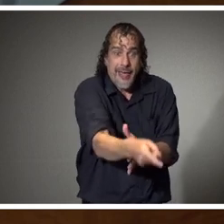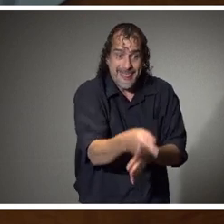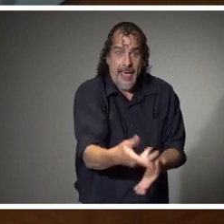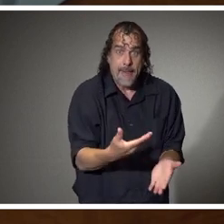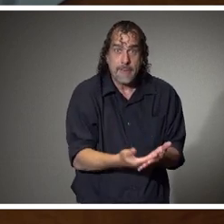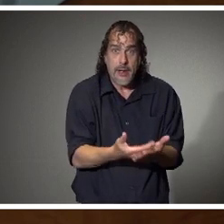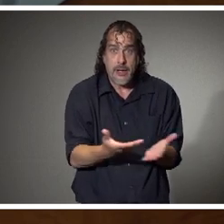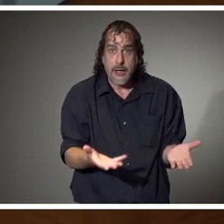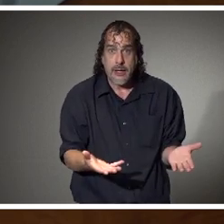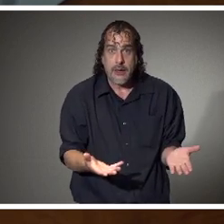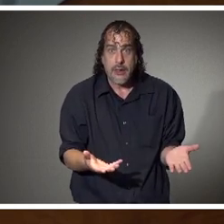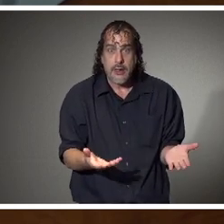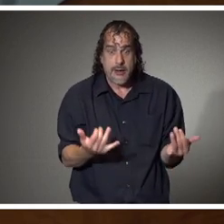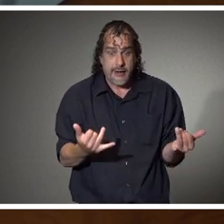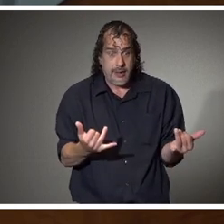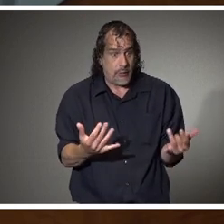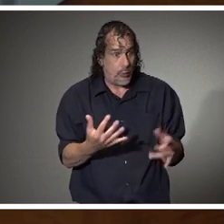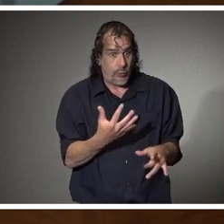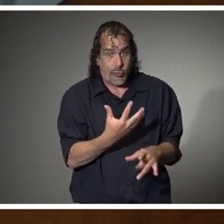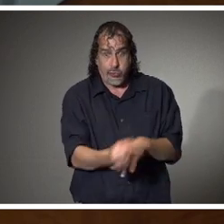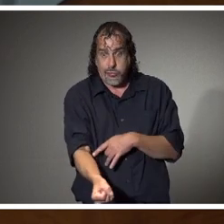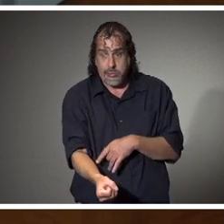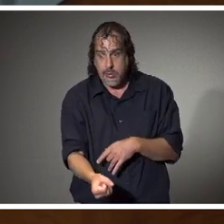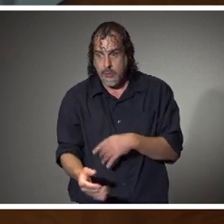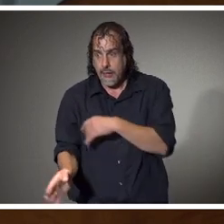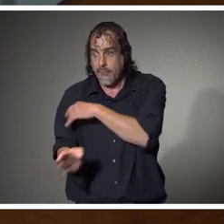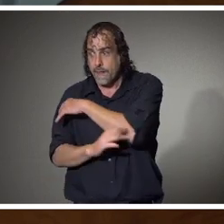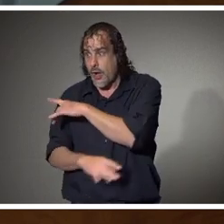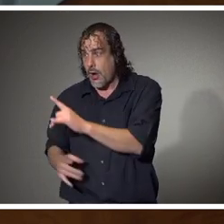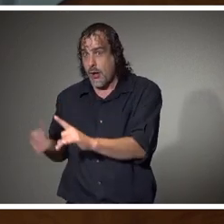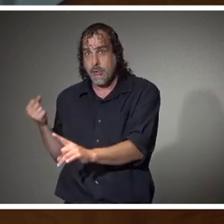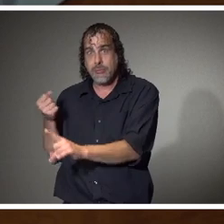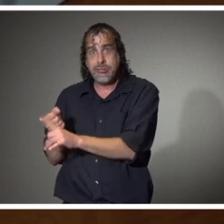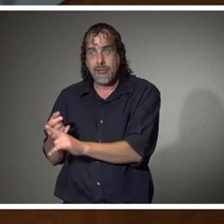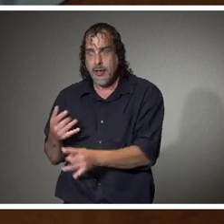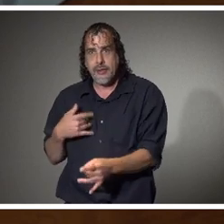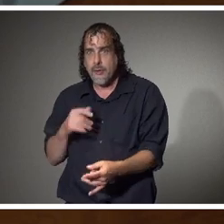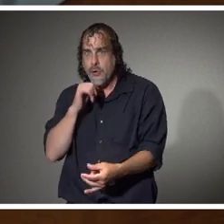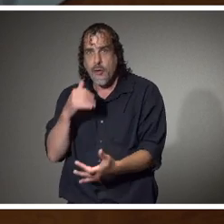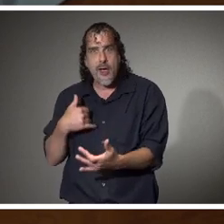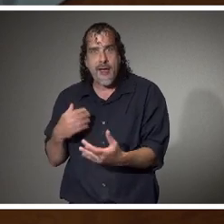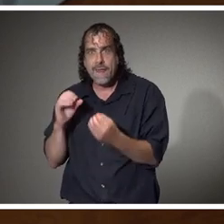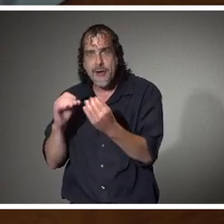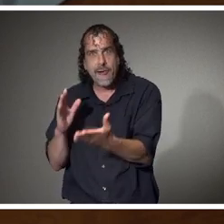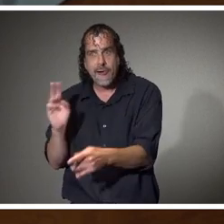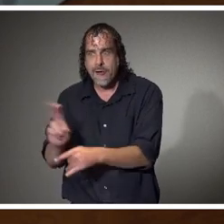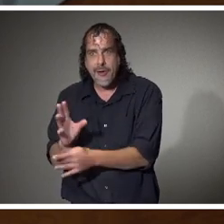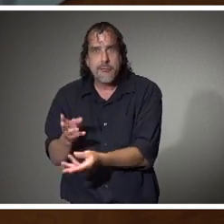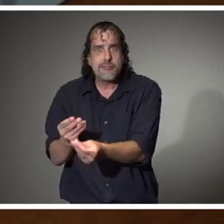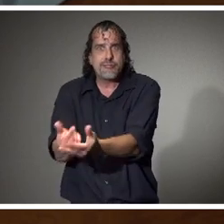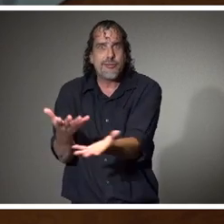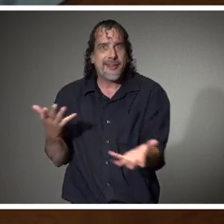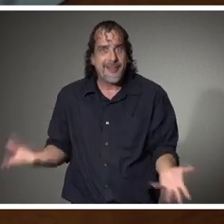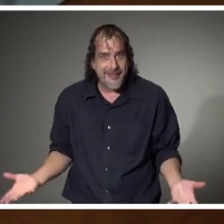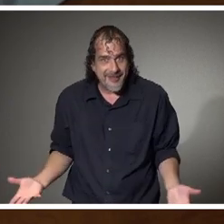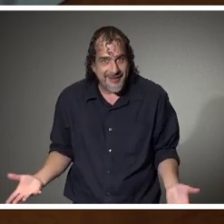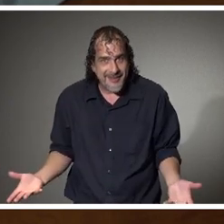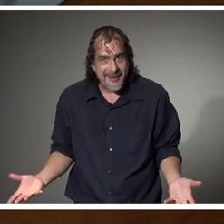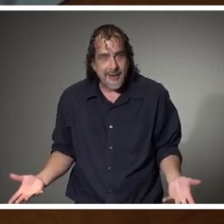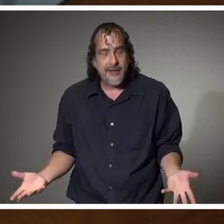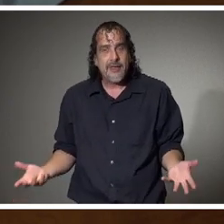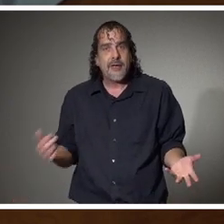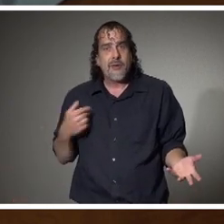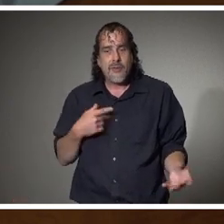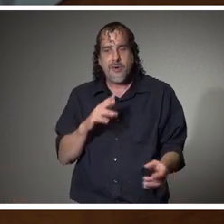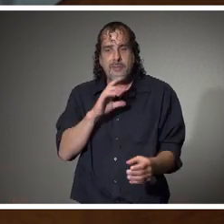of those resources today and not have any resources available if it comes back in the fall, because we want to make sure that we're